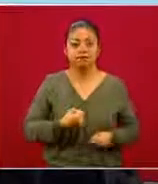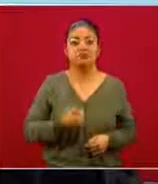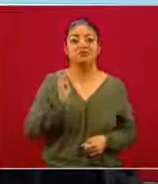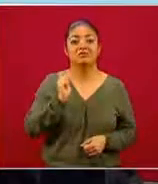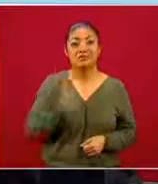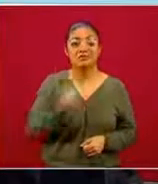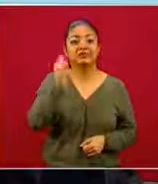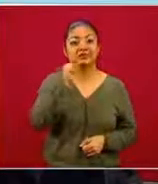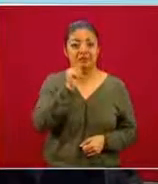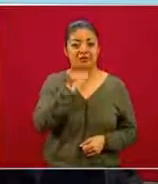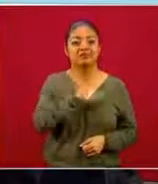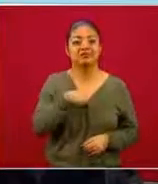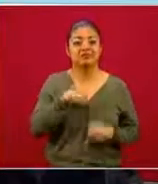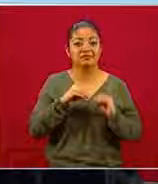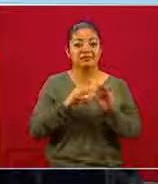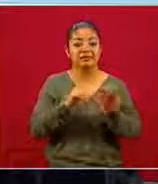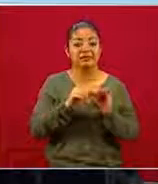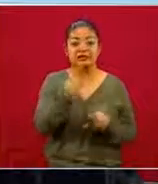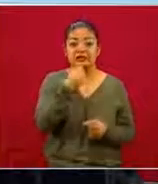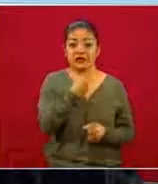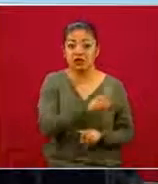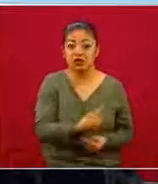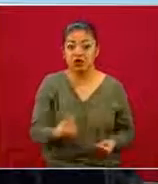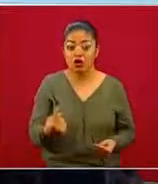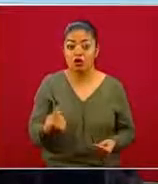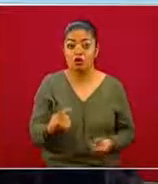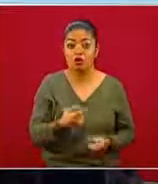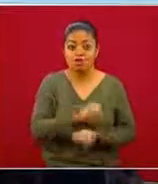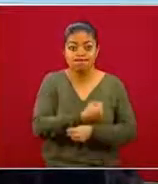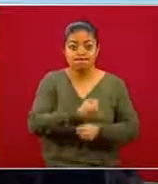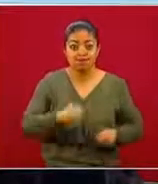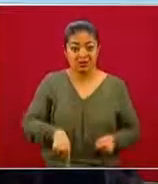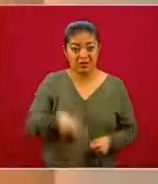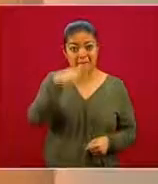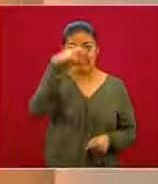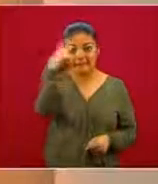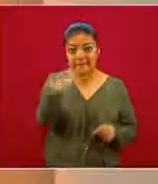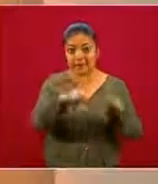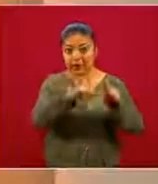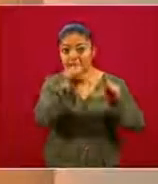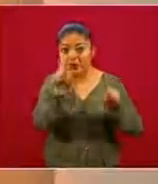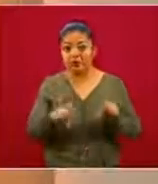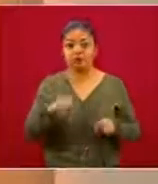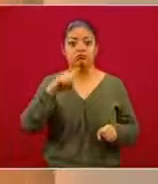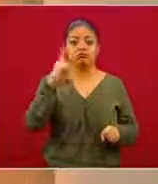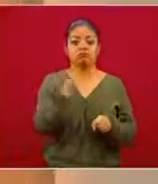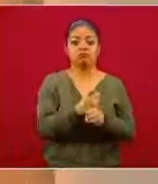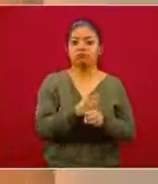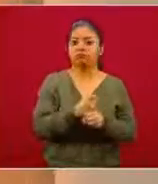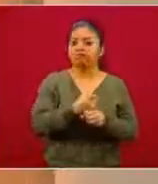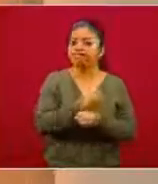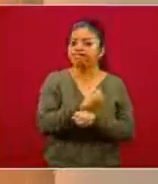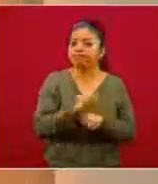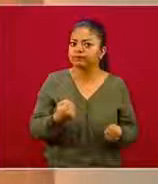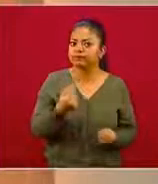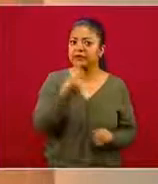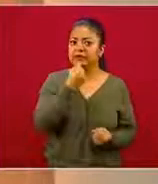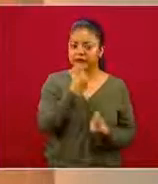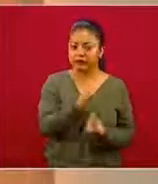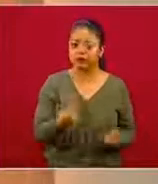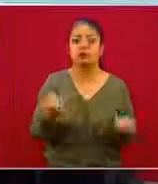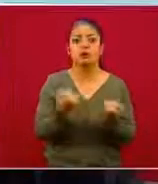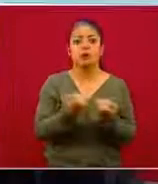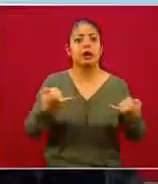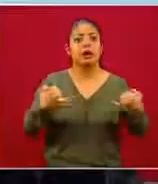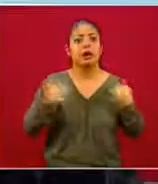organs. Obesity. We have mentioned a lot, we've talked about Mexico and its obese children because we